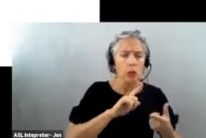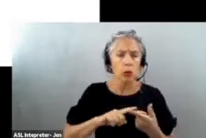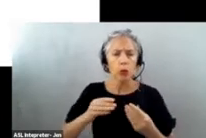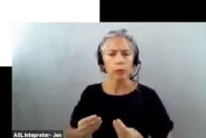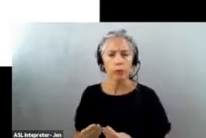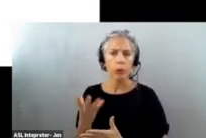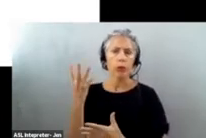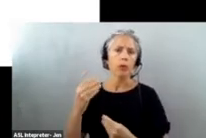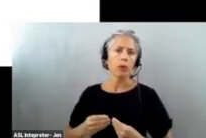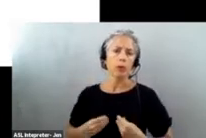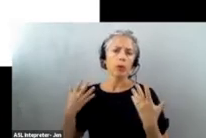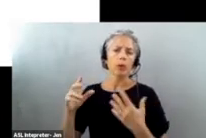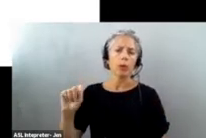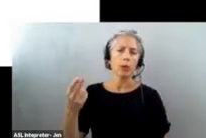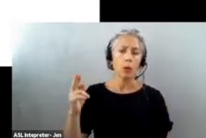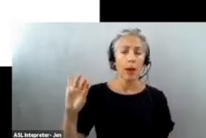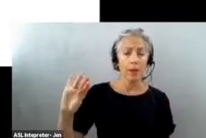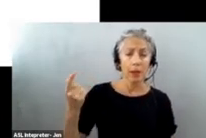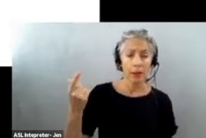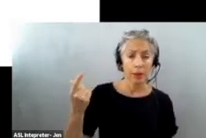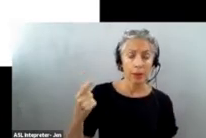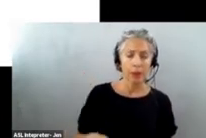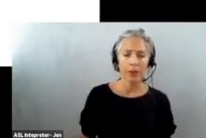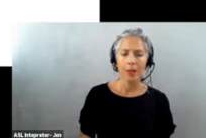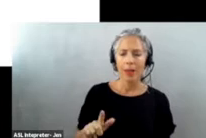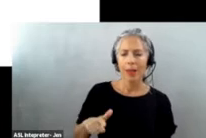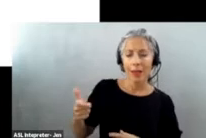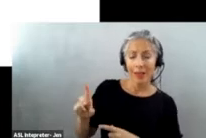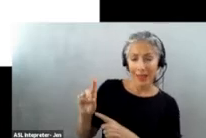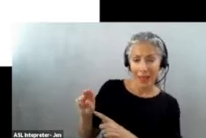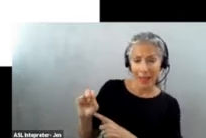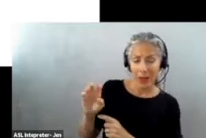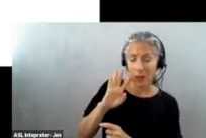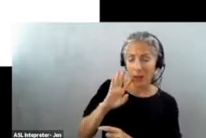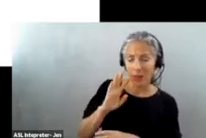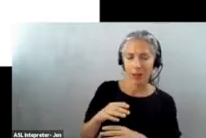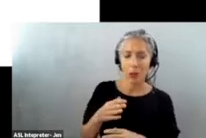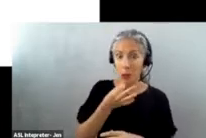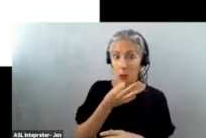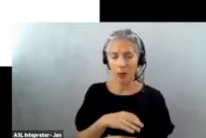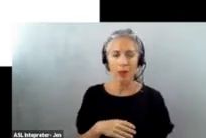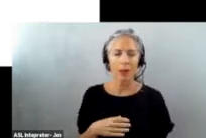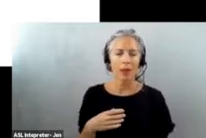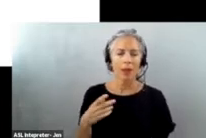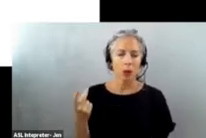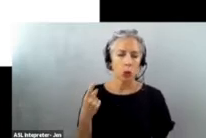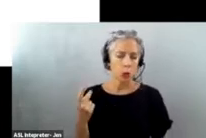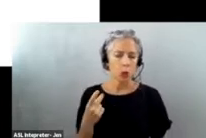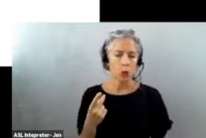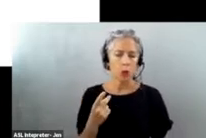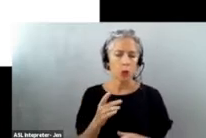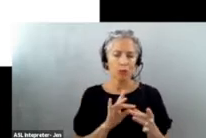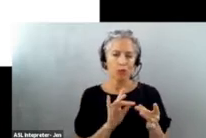We, Diane, who will be coming just after me here, we actually made a commentary to